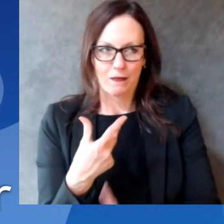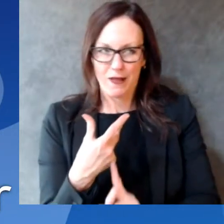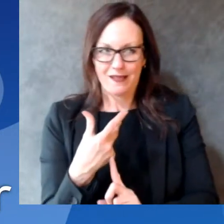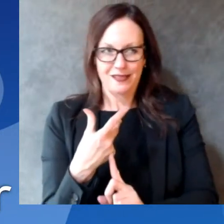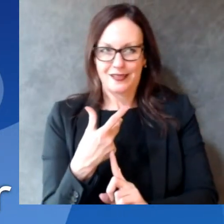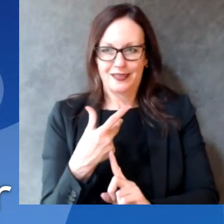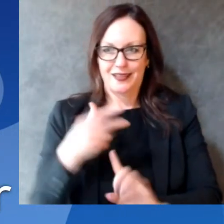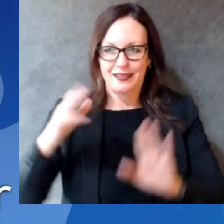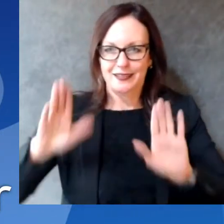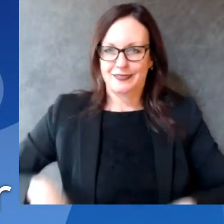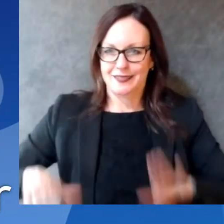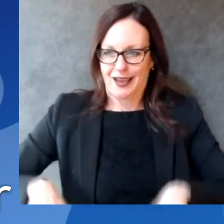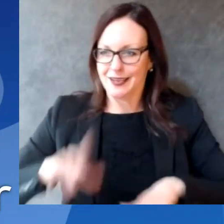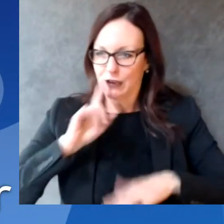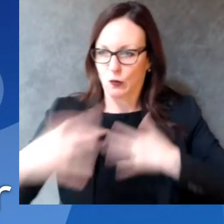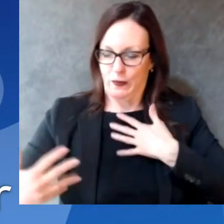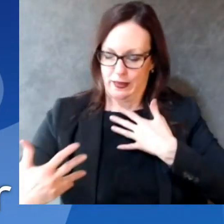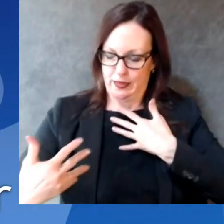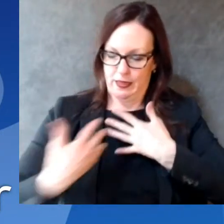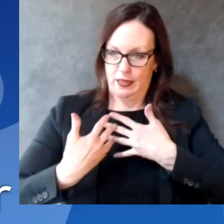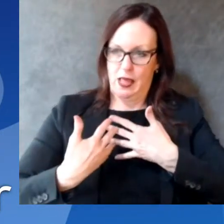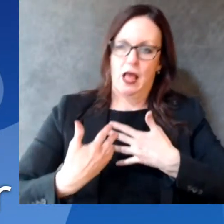need to keep emphasizing this.